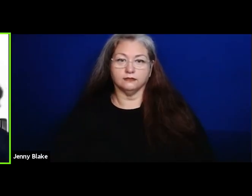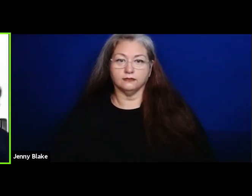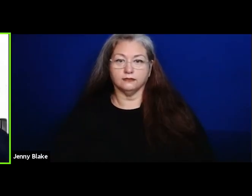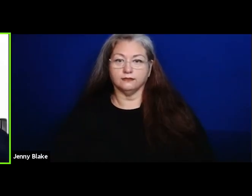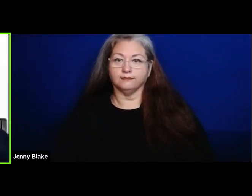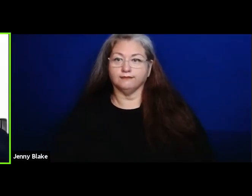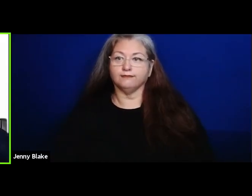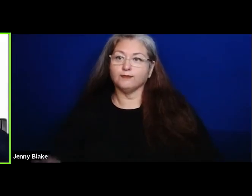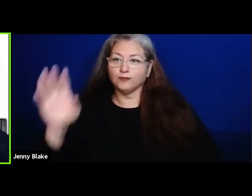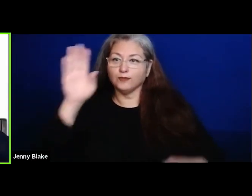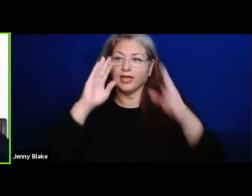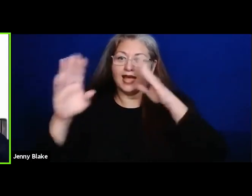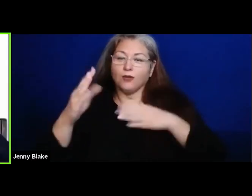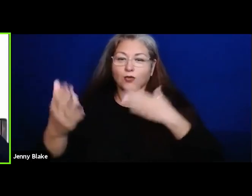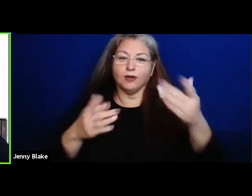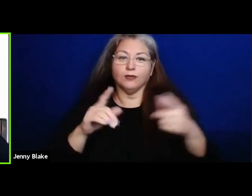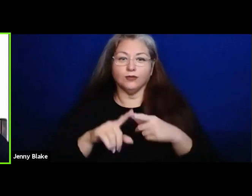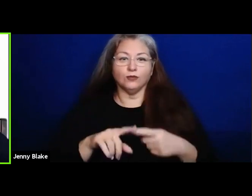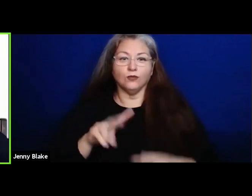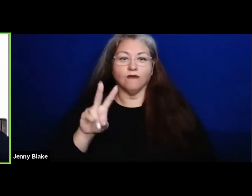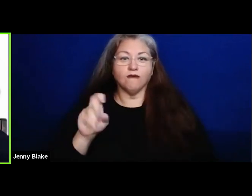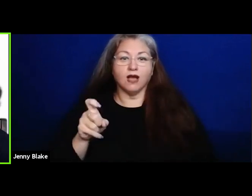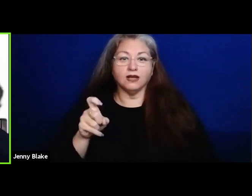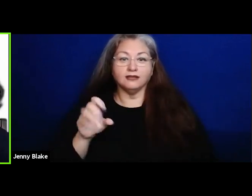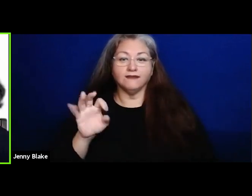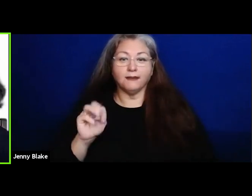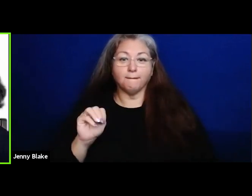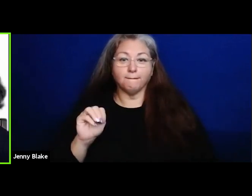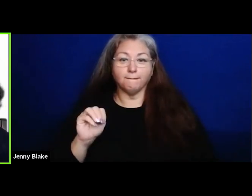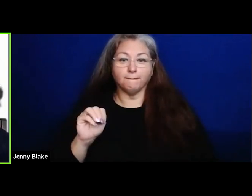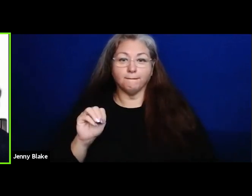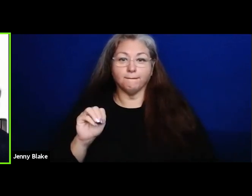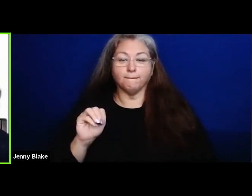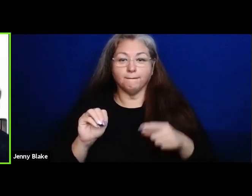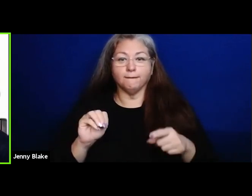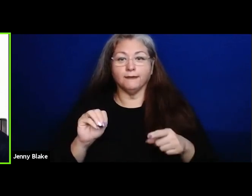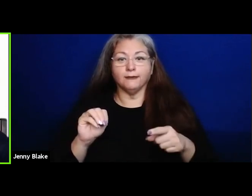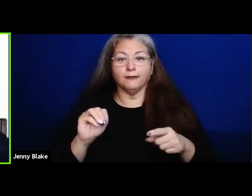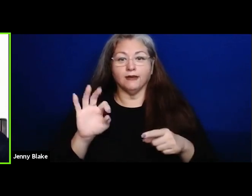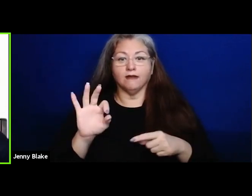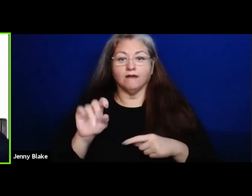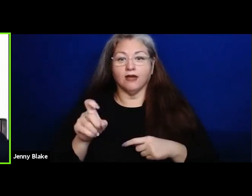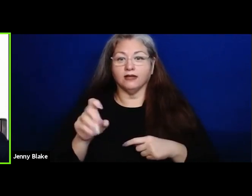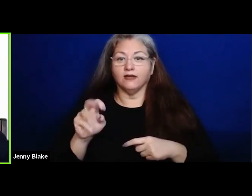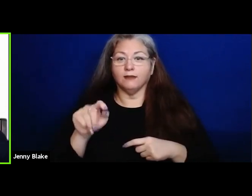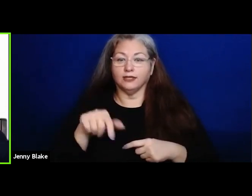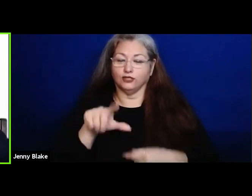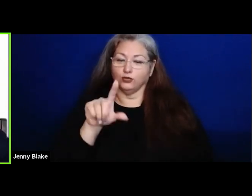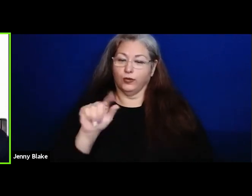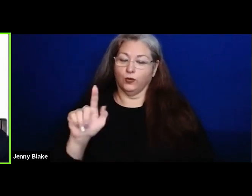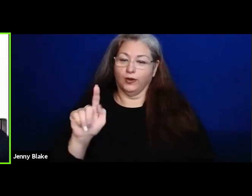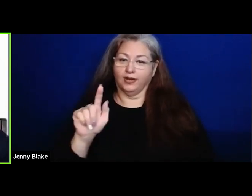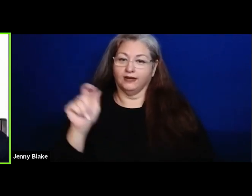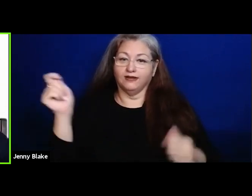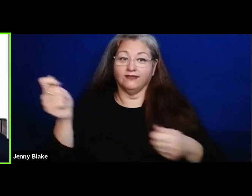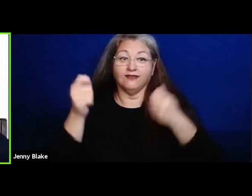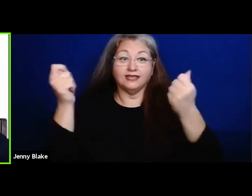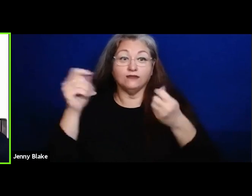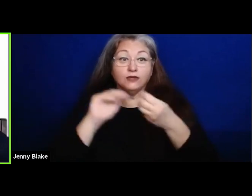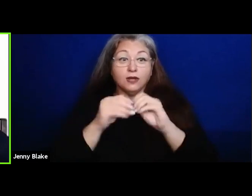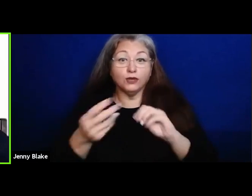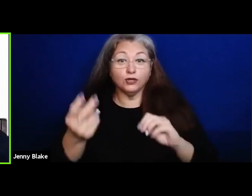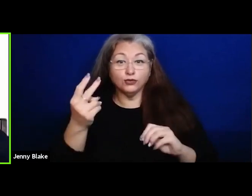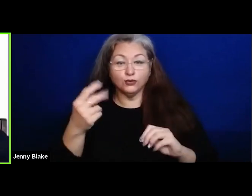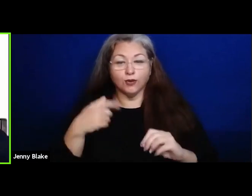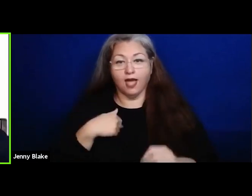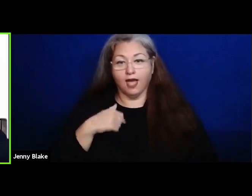Hello, welcome to Vox Femme, to the Vox Femme 2021 Festival number 2. I'm